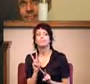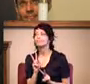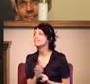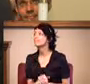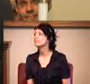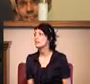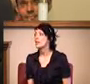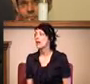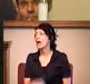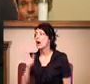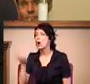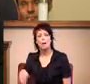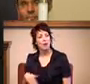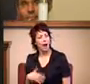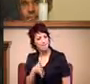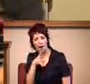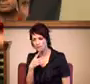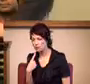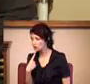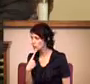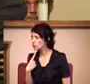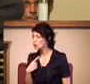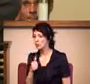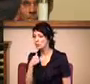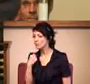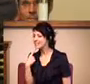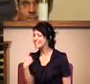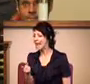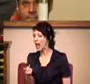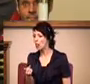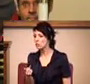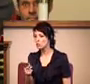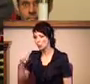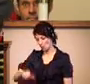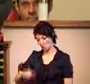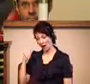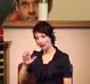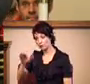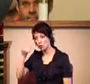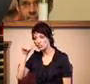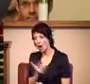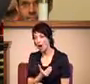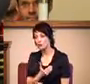Oh, come on, Mom. You didn't say how fabulously proud you were of your daughter that she was making a difference?